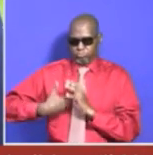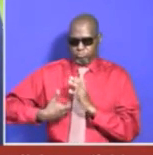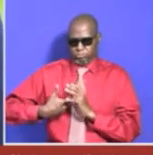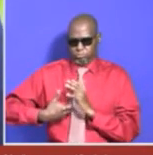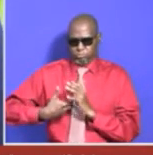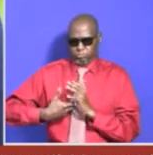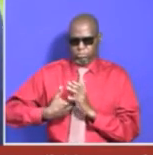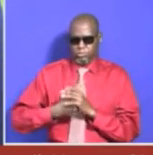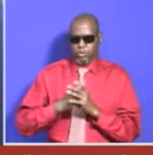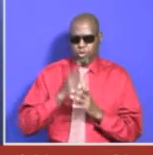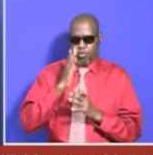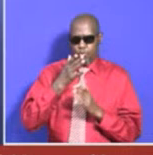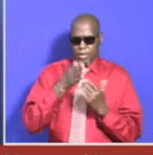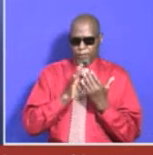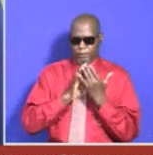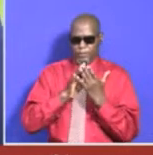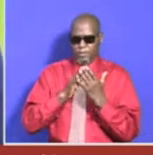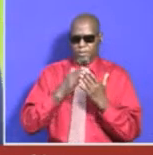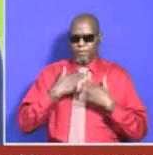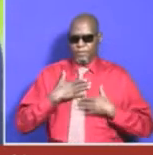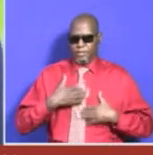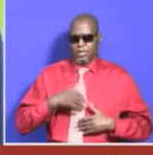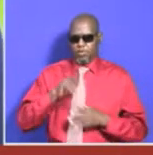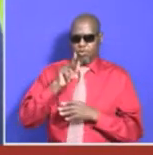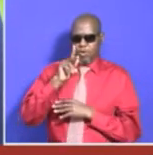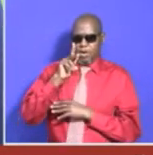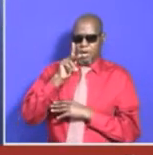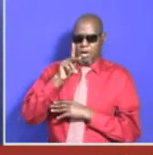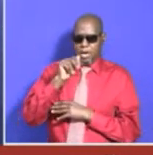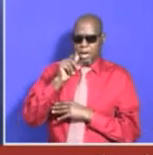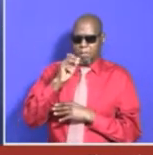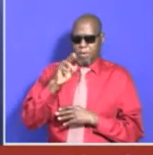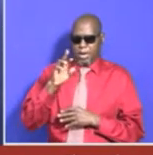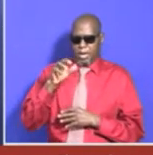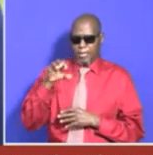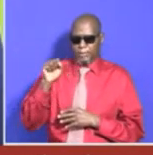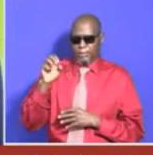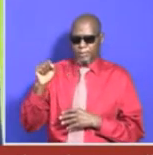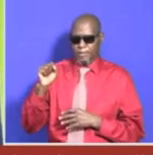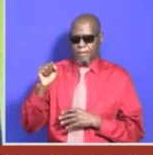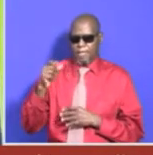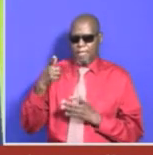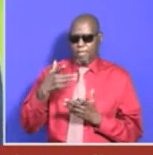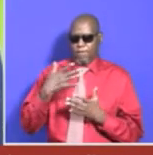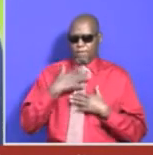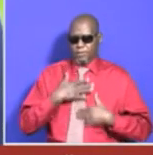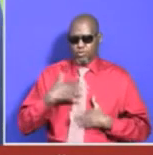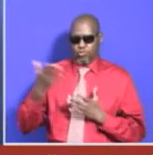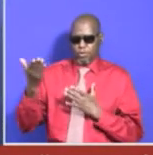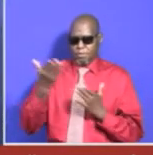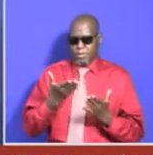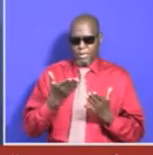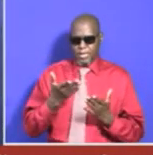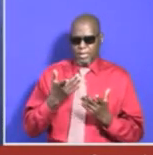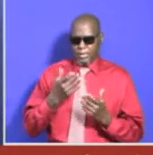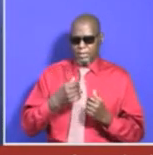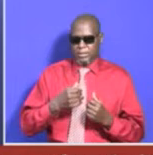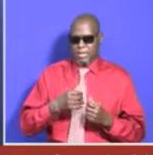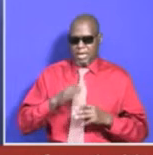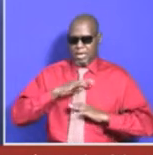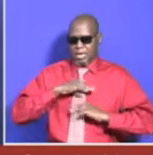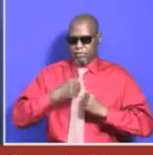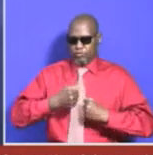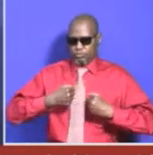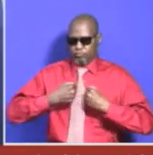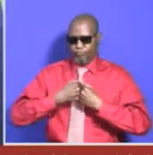are going to encounter a very physical Cabras side, and when we talk of the physicality they bring on board, we also have enough physicality to match. And